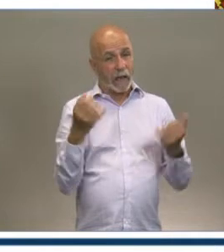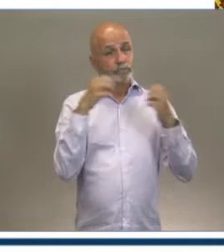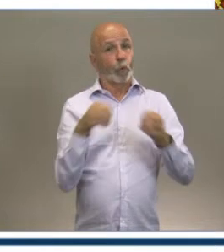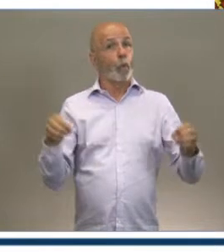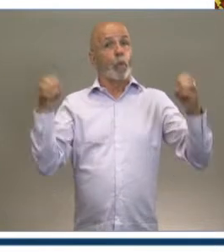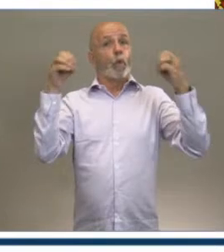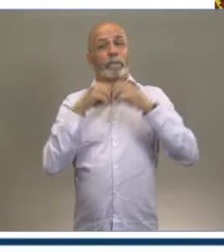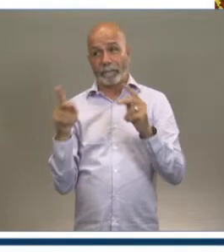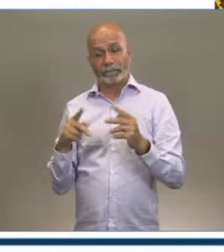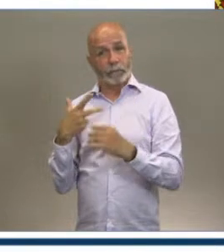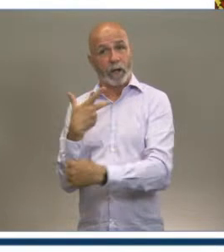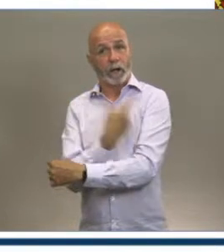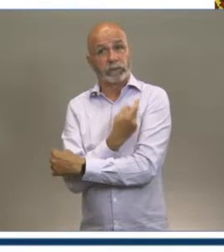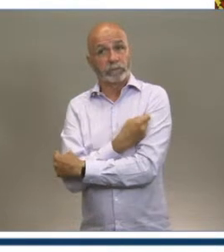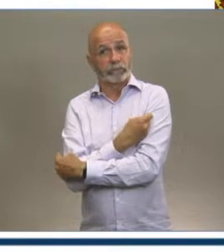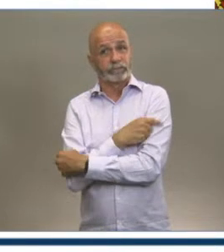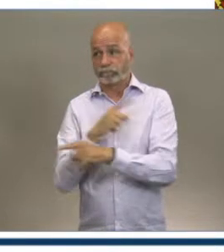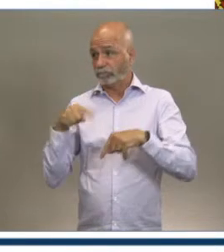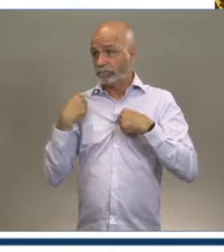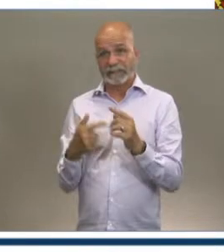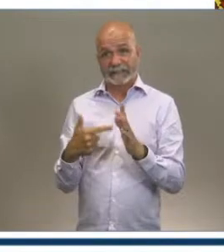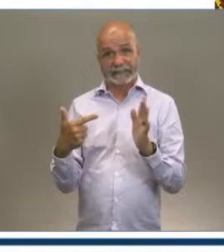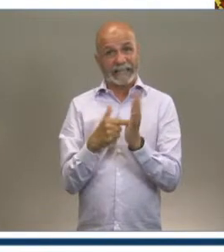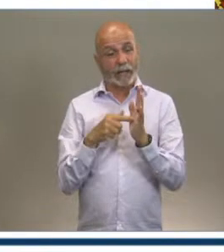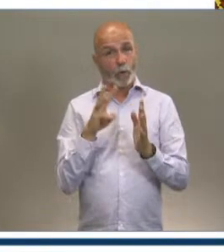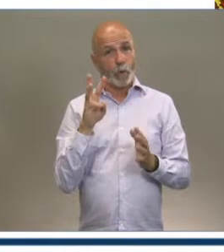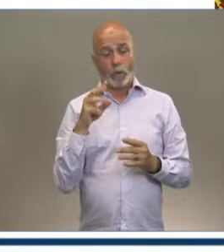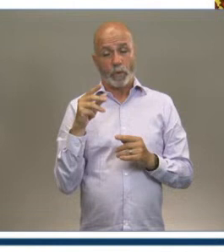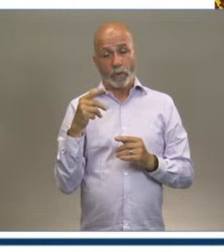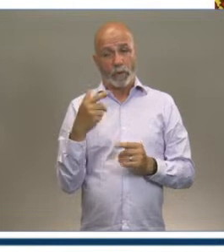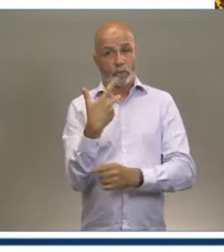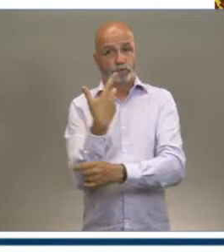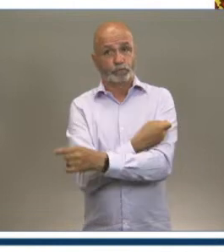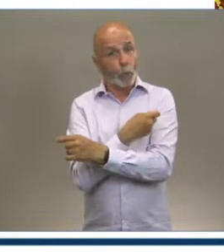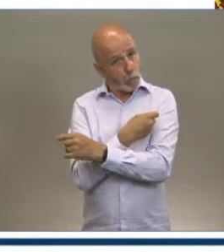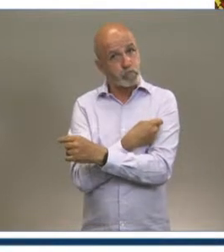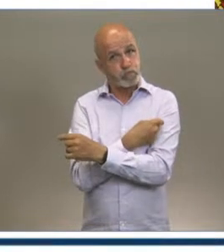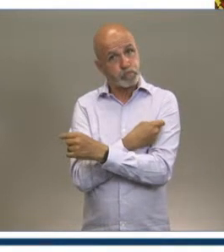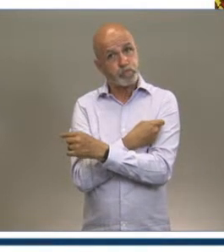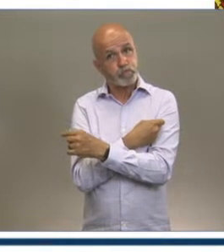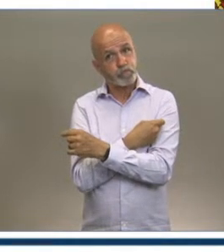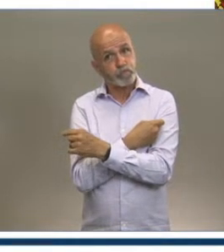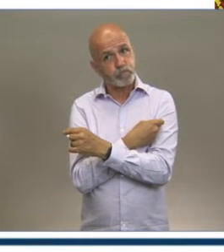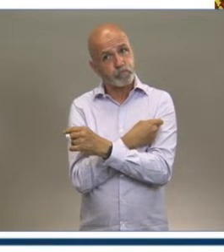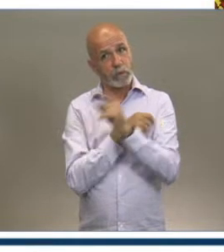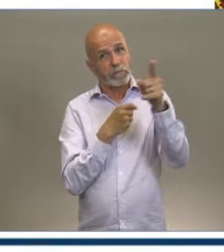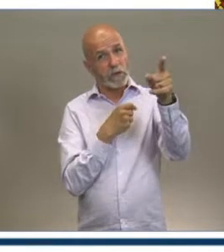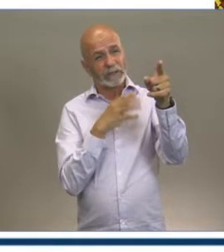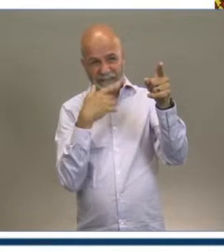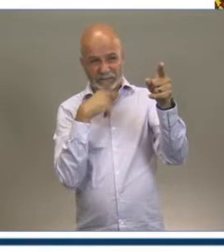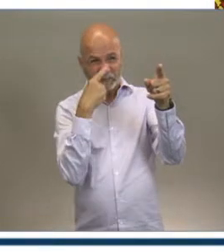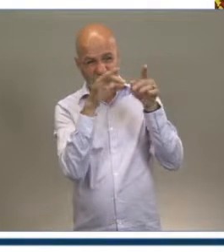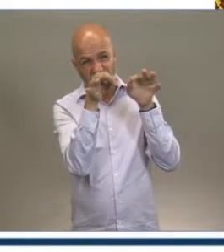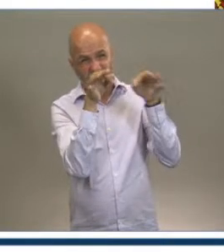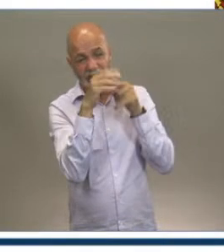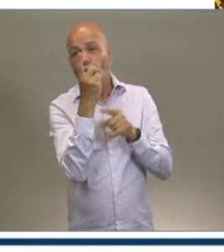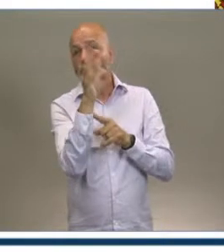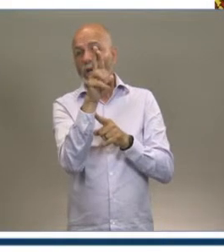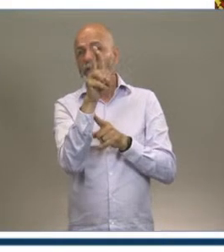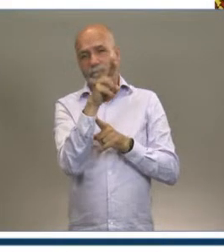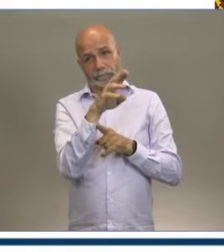second doses over the last couple of days, I'm wondering if perhaps Dr. Strang can help us understand why we still feel the risk with more